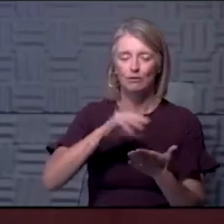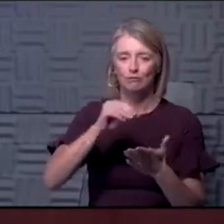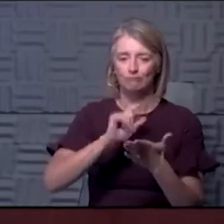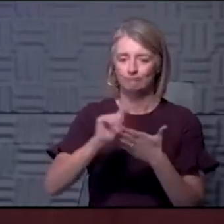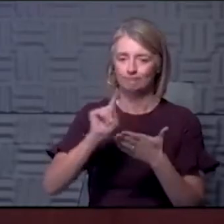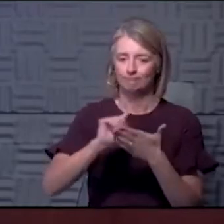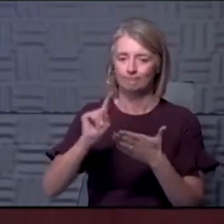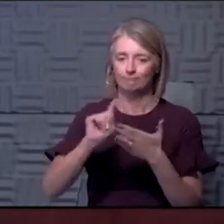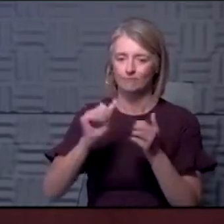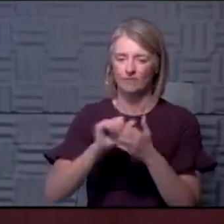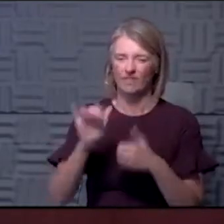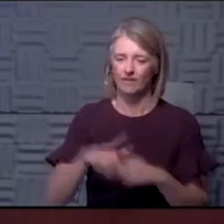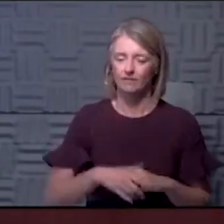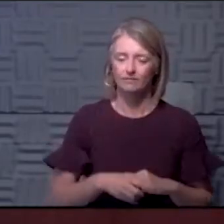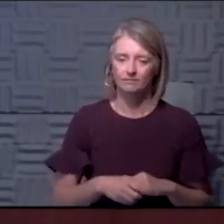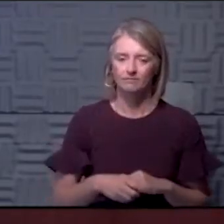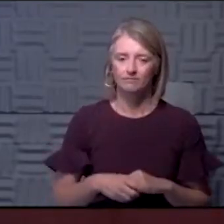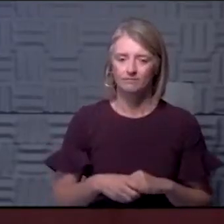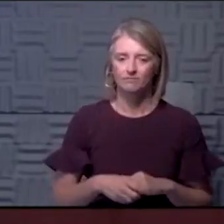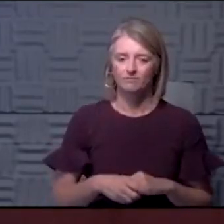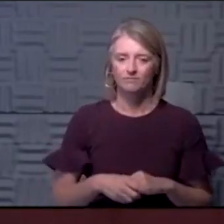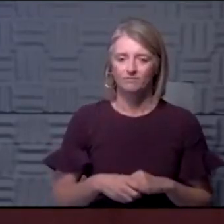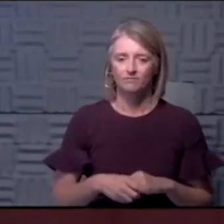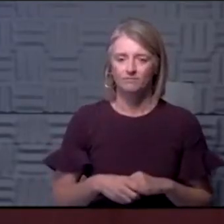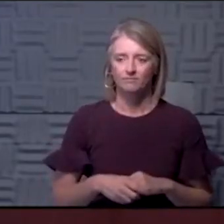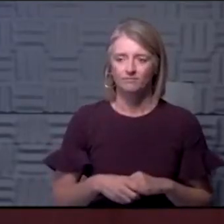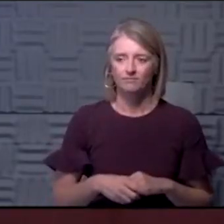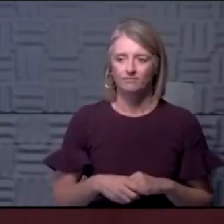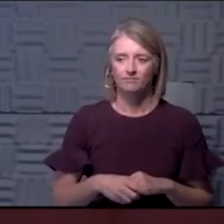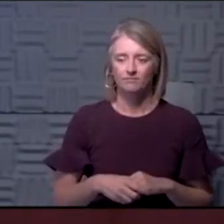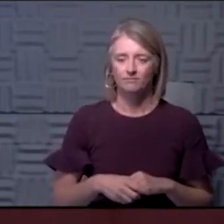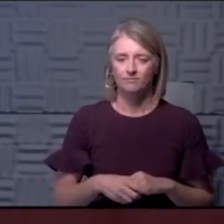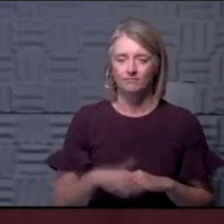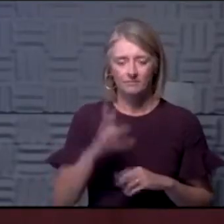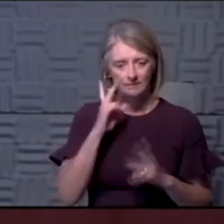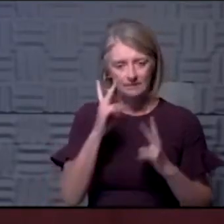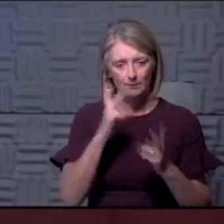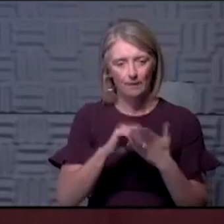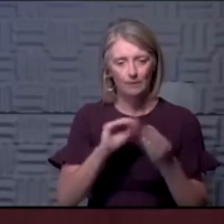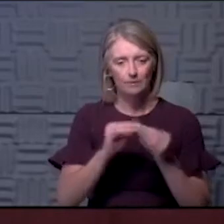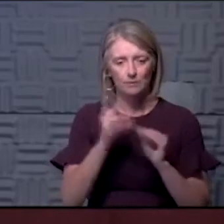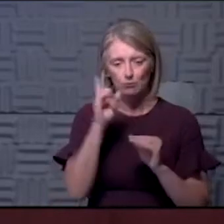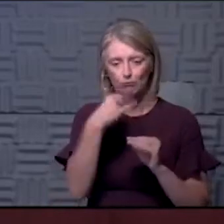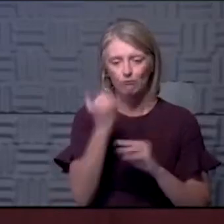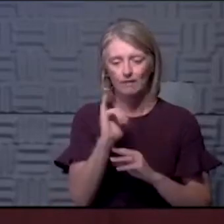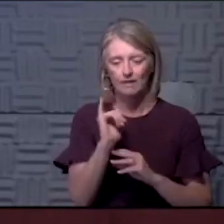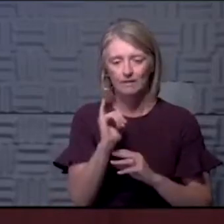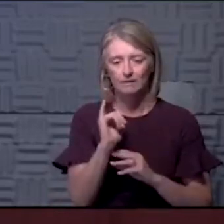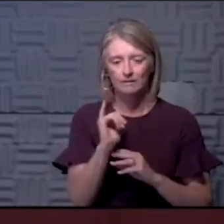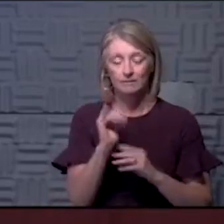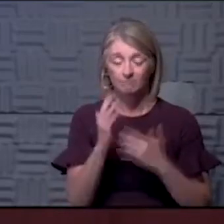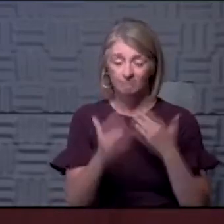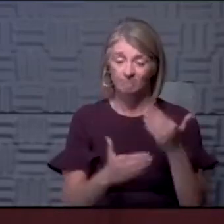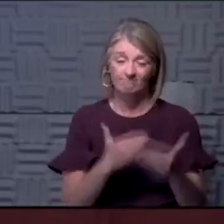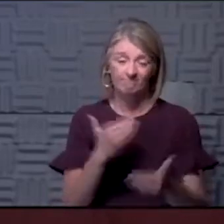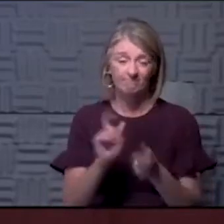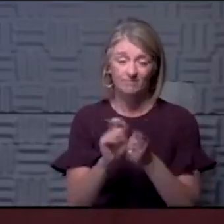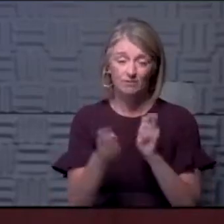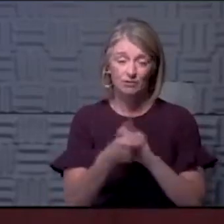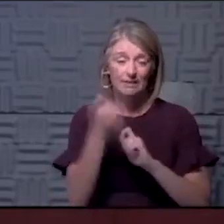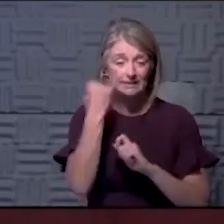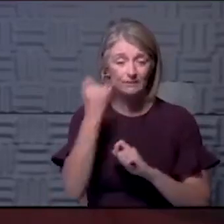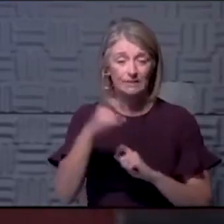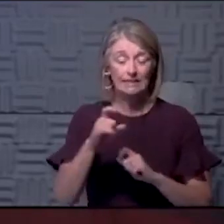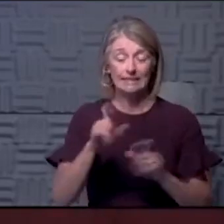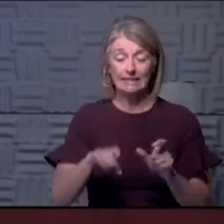every week with this, and so that's our current strategy. We'll see what those numbers look like, and we'll morph as we need to. If